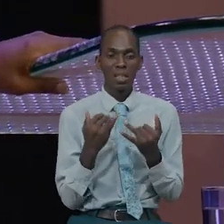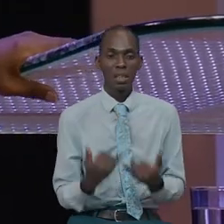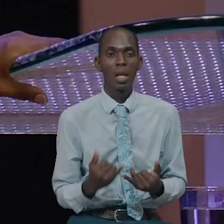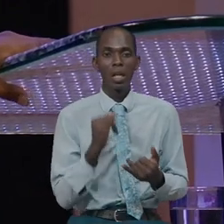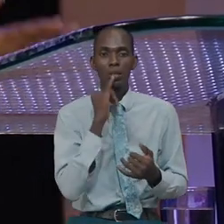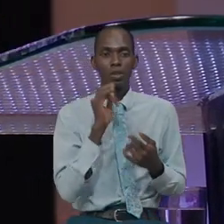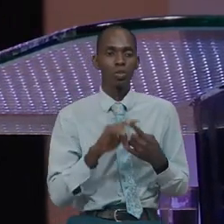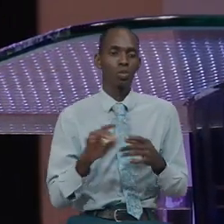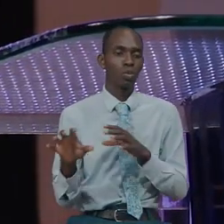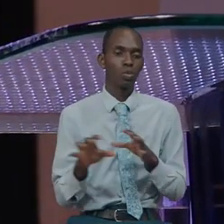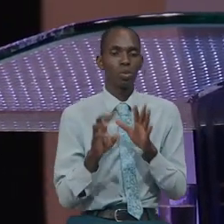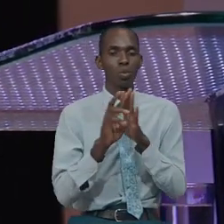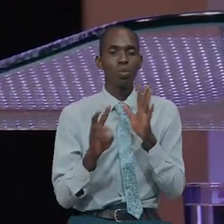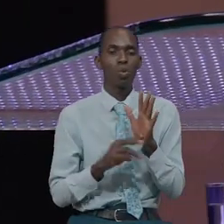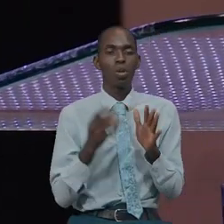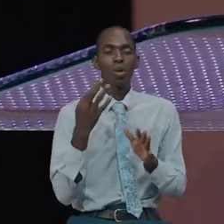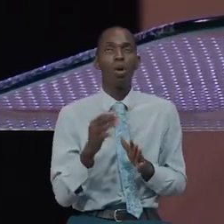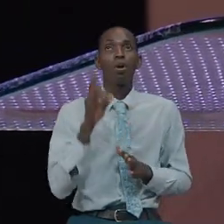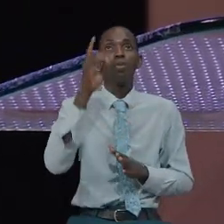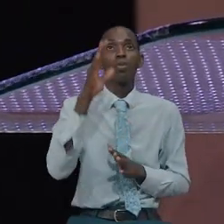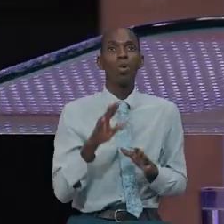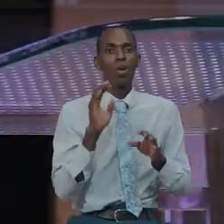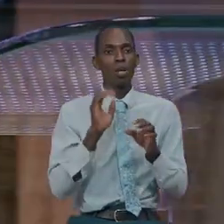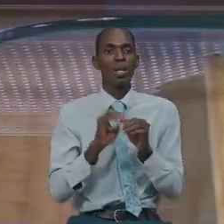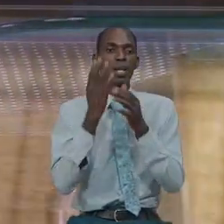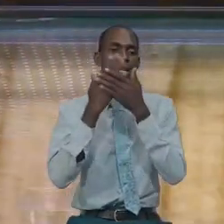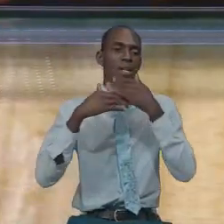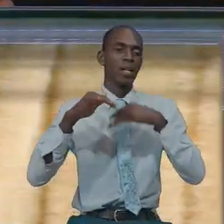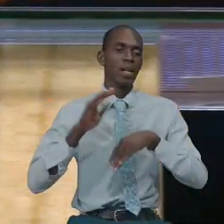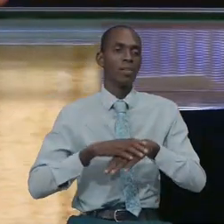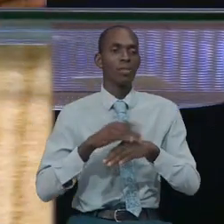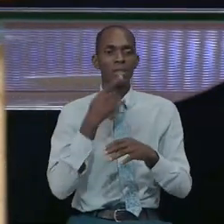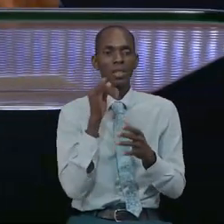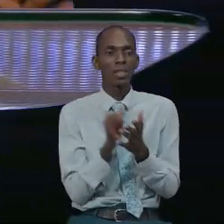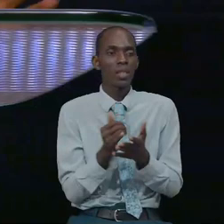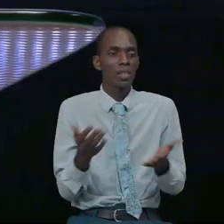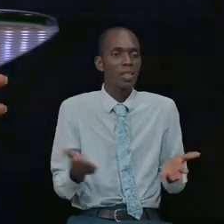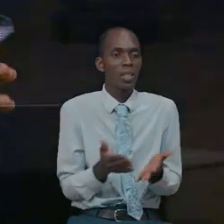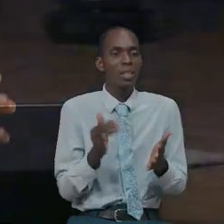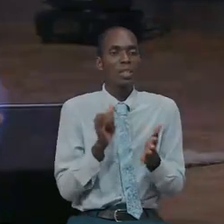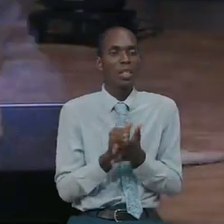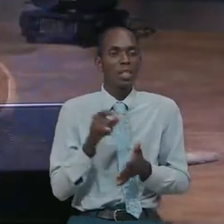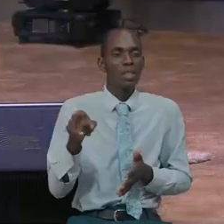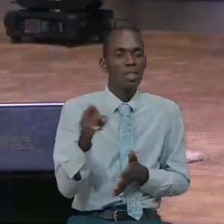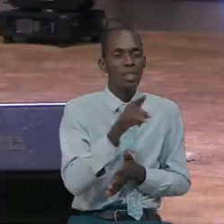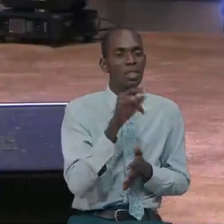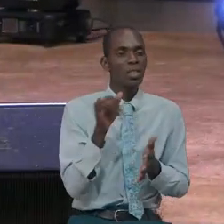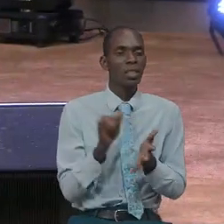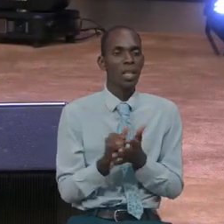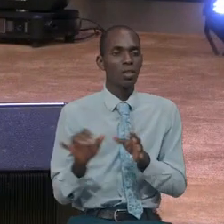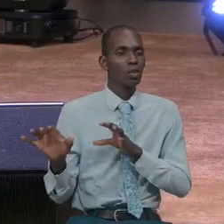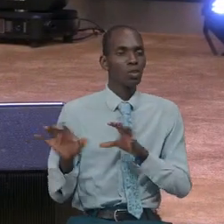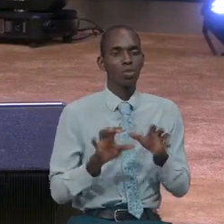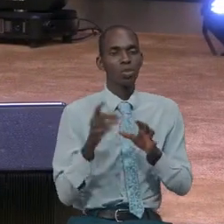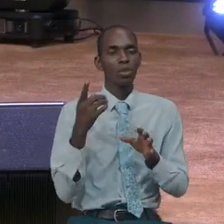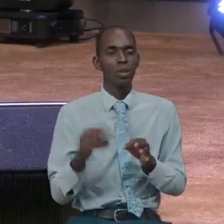will of God in heaven. That's the one that will abide forever. He that doeth the will of God